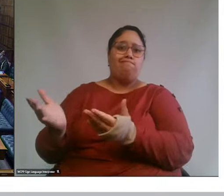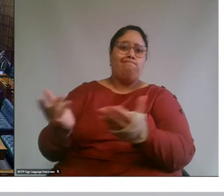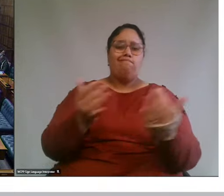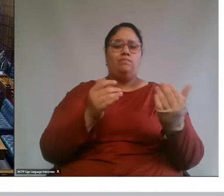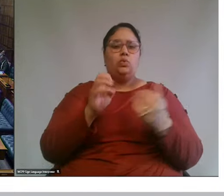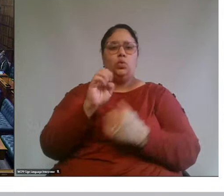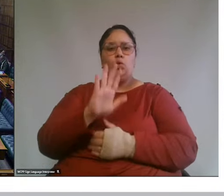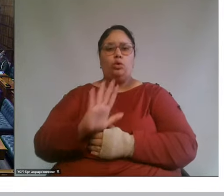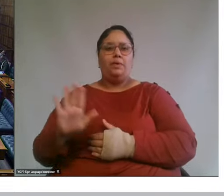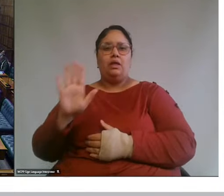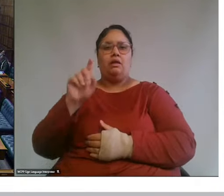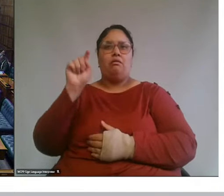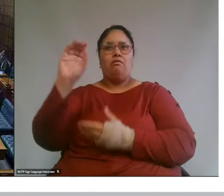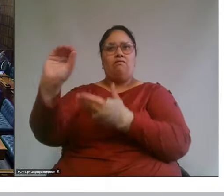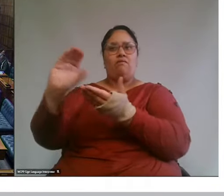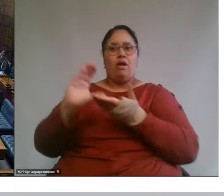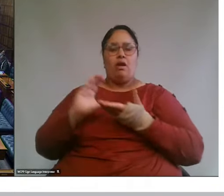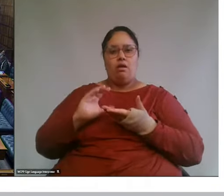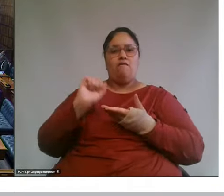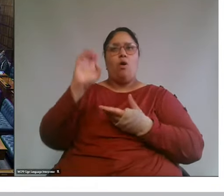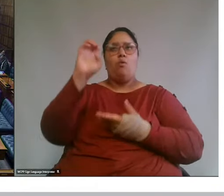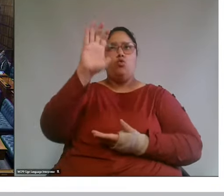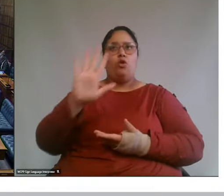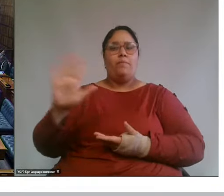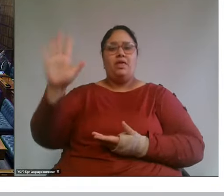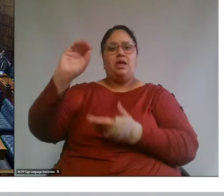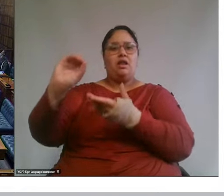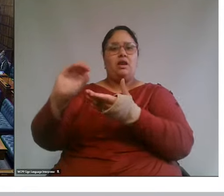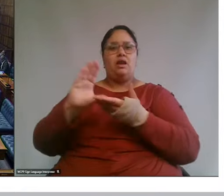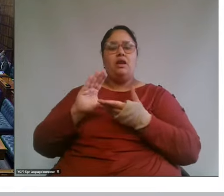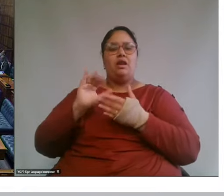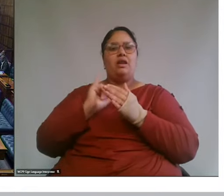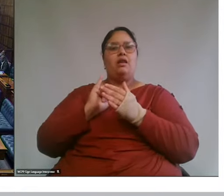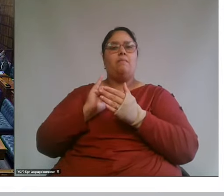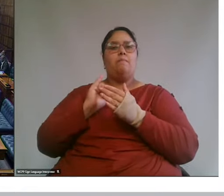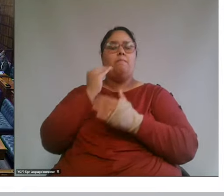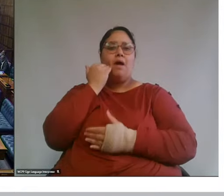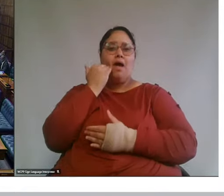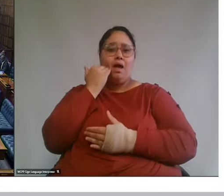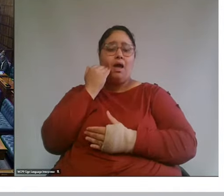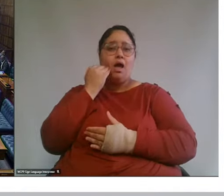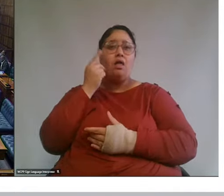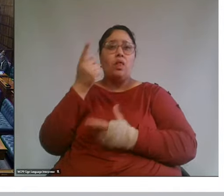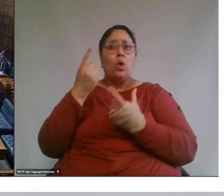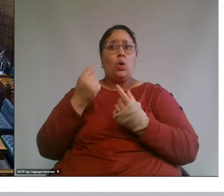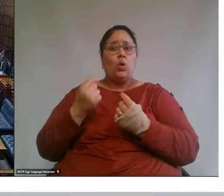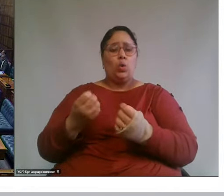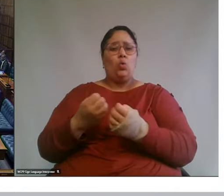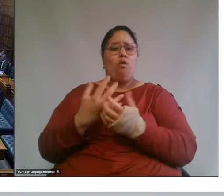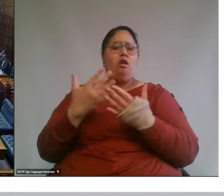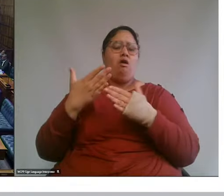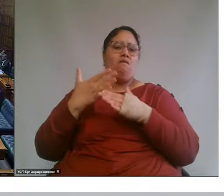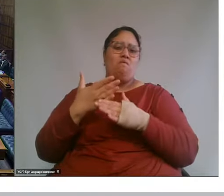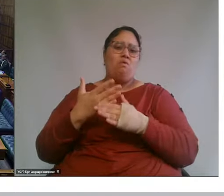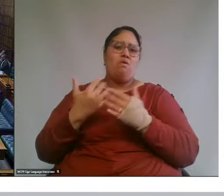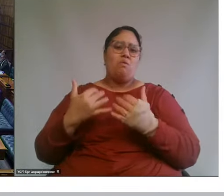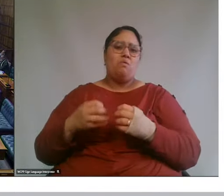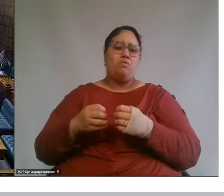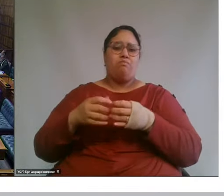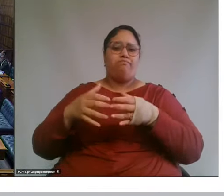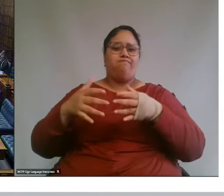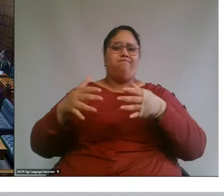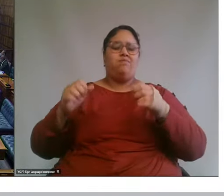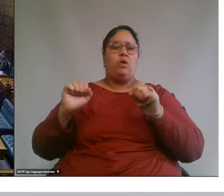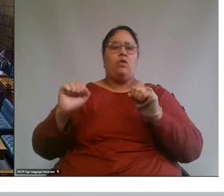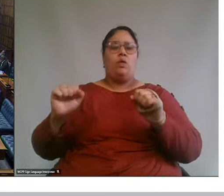European funding from the European Investment Bank um they are doing a lot of work to expand the um